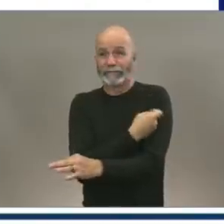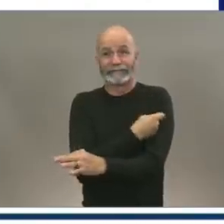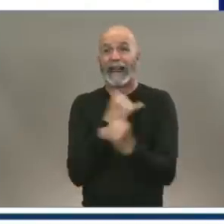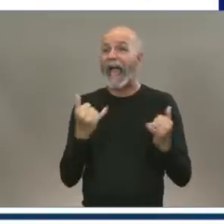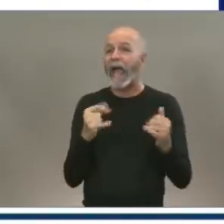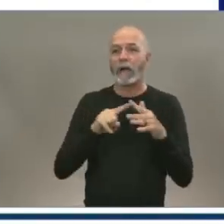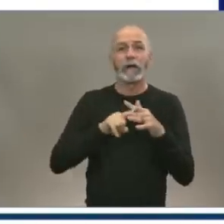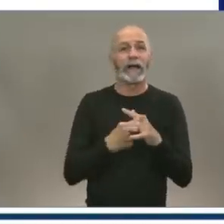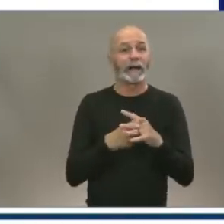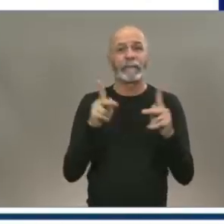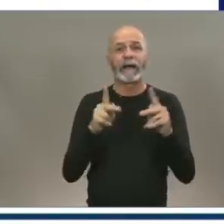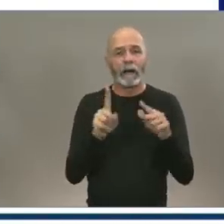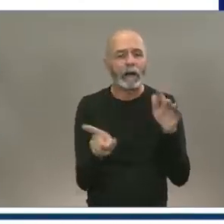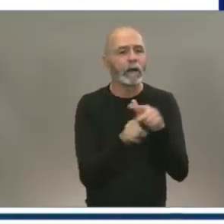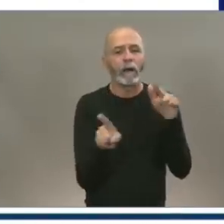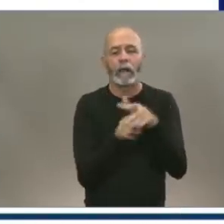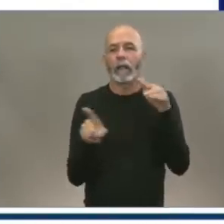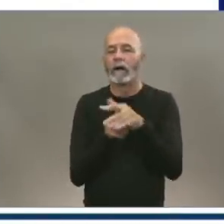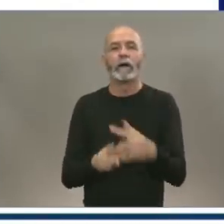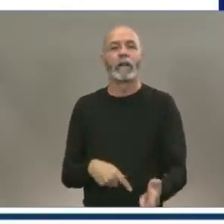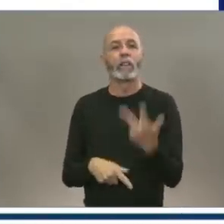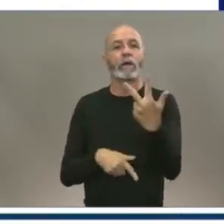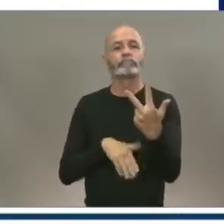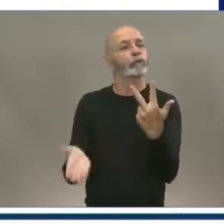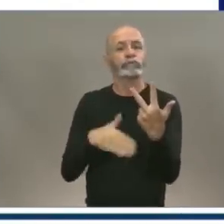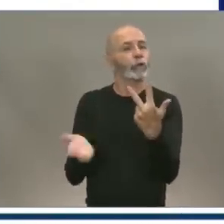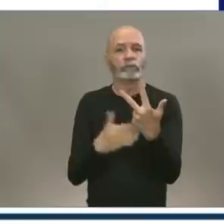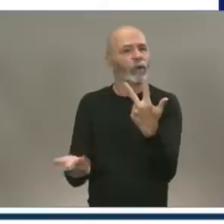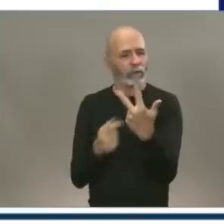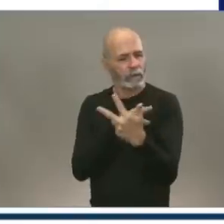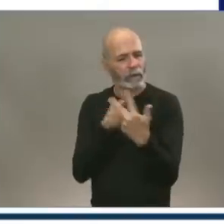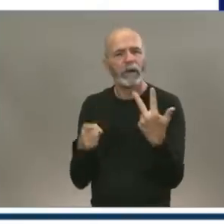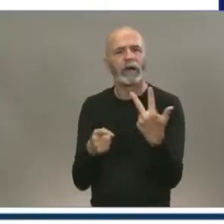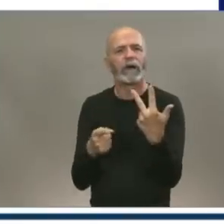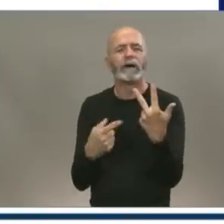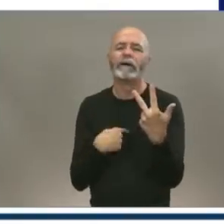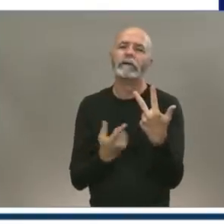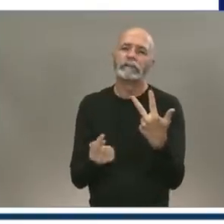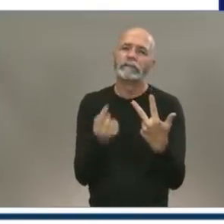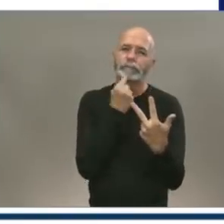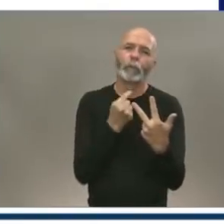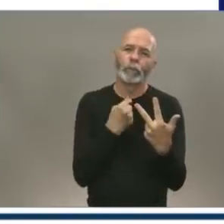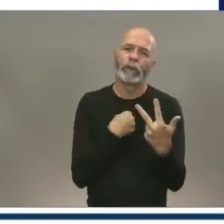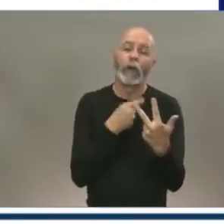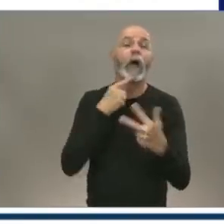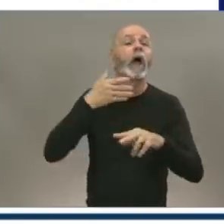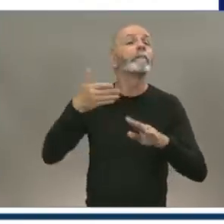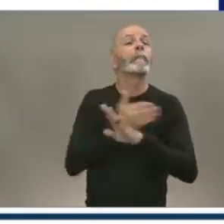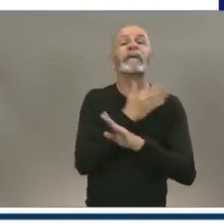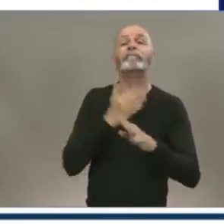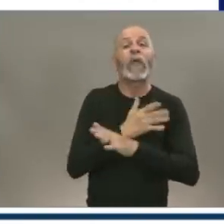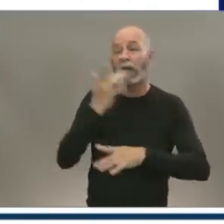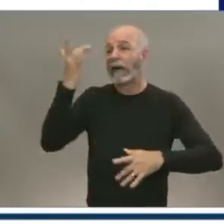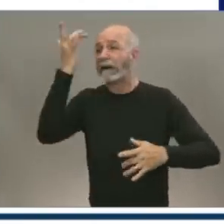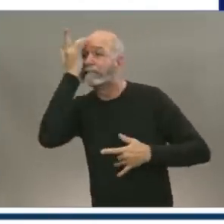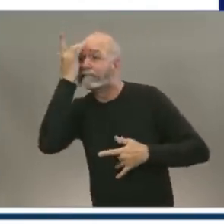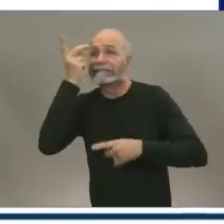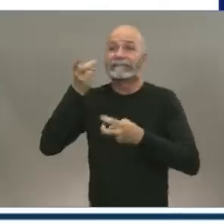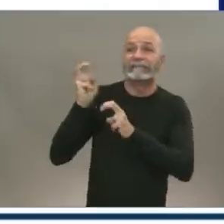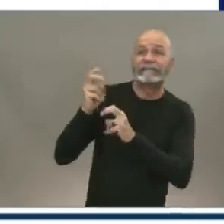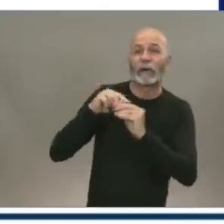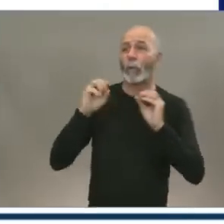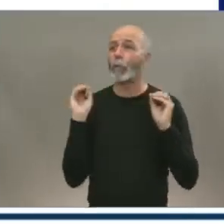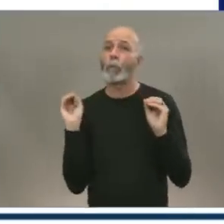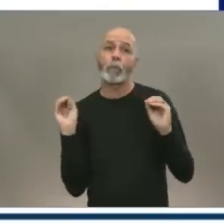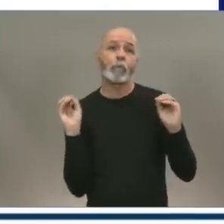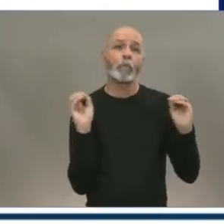over. So the time to act is now, before you're sick and before you put yourself and others at risk. So all of that